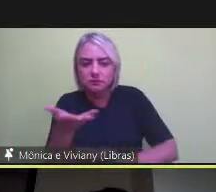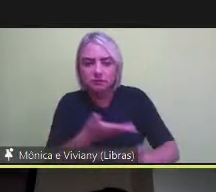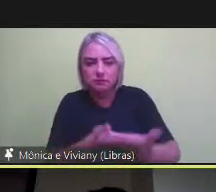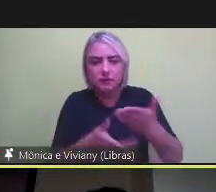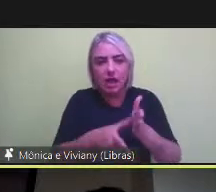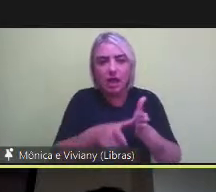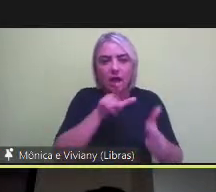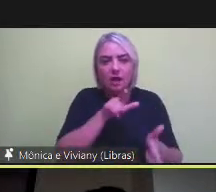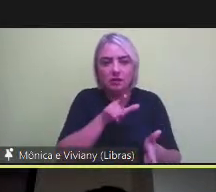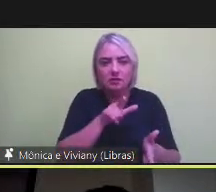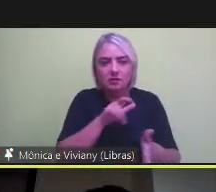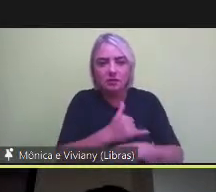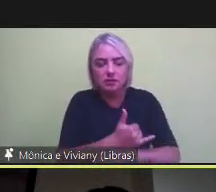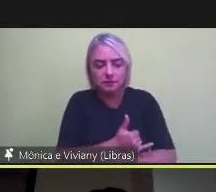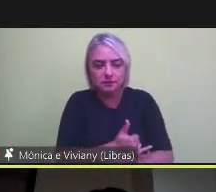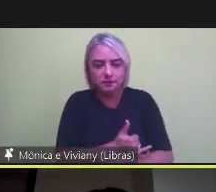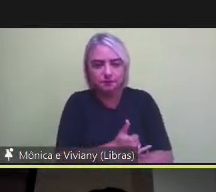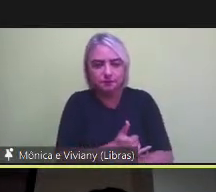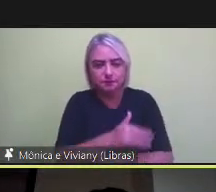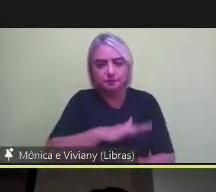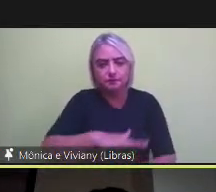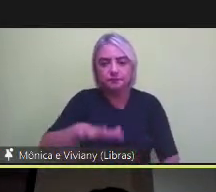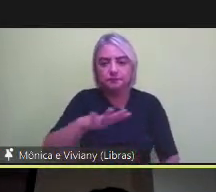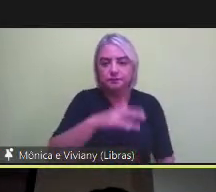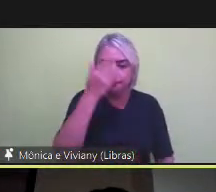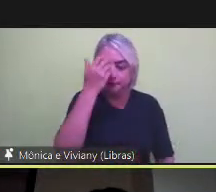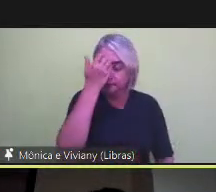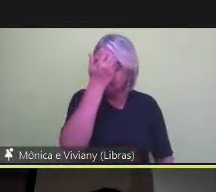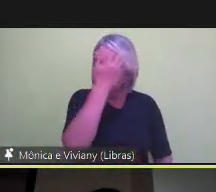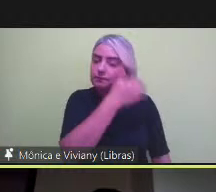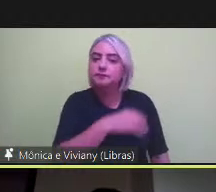and intervene in this area,